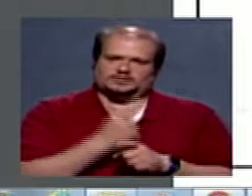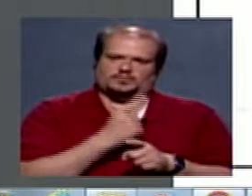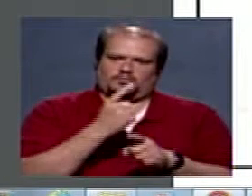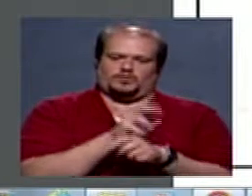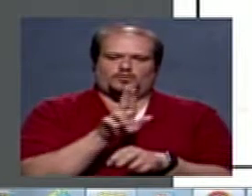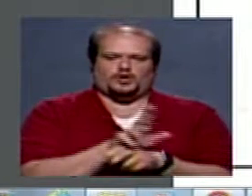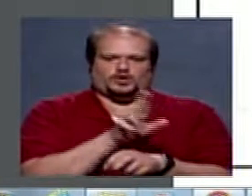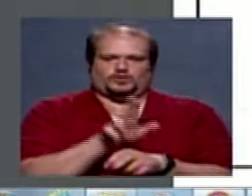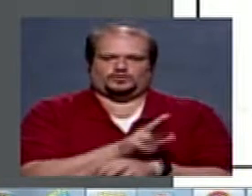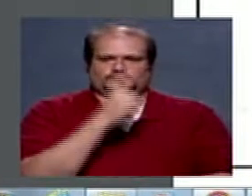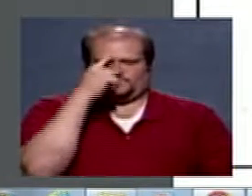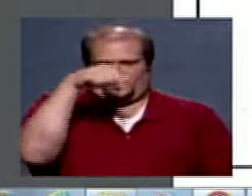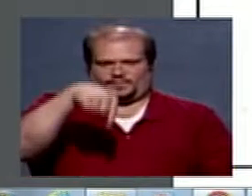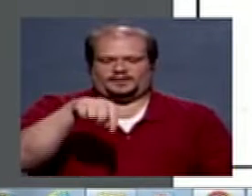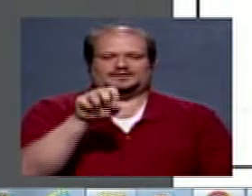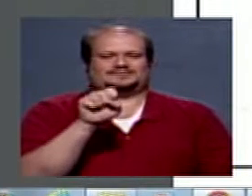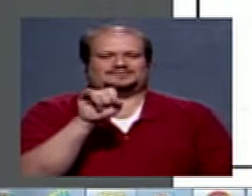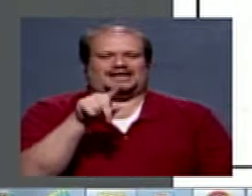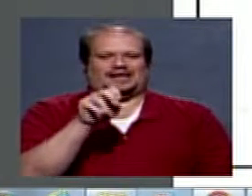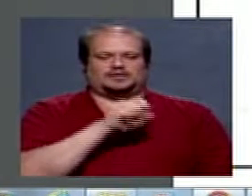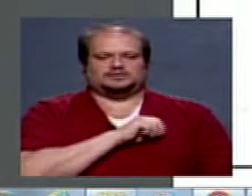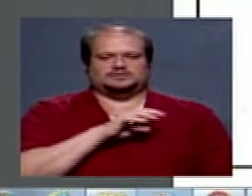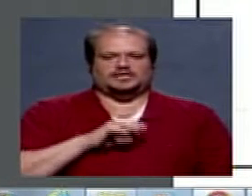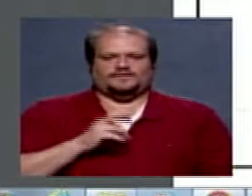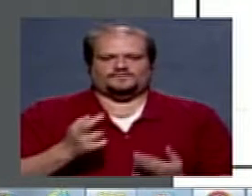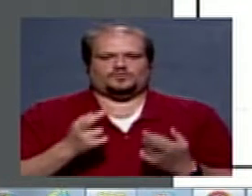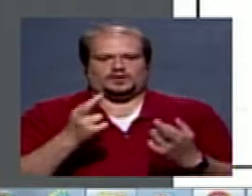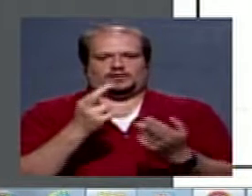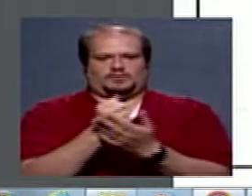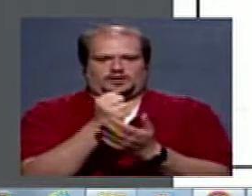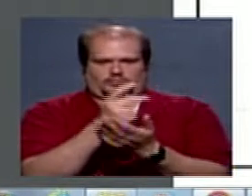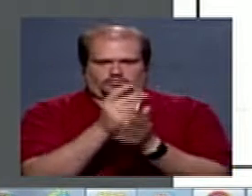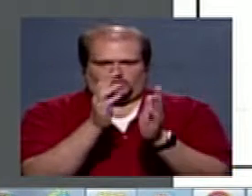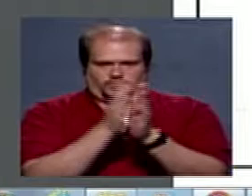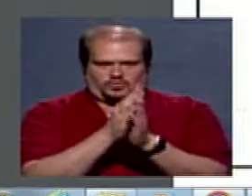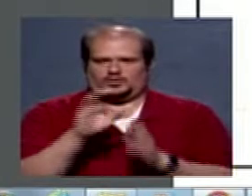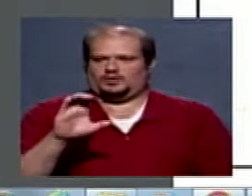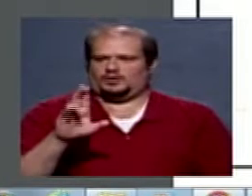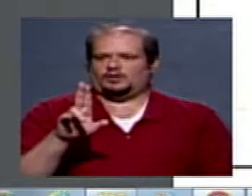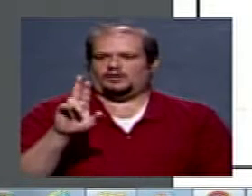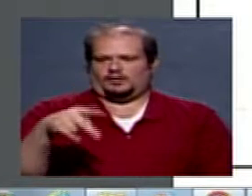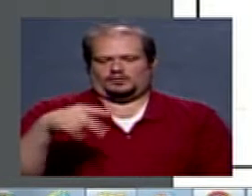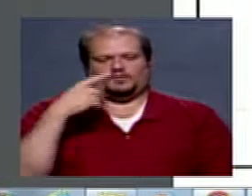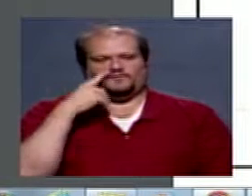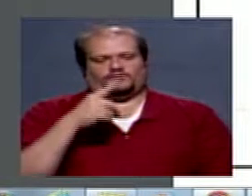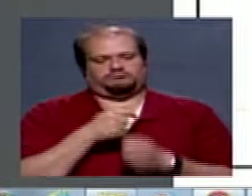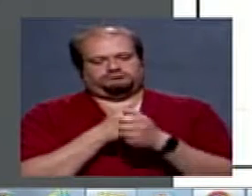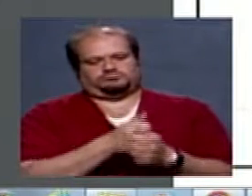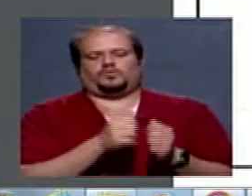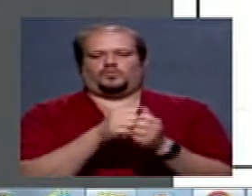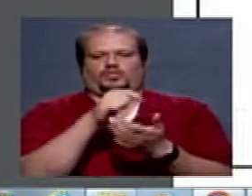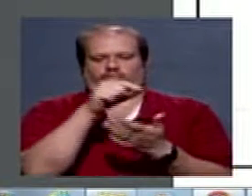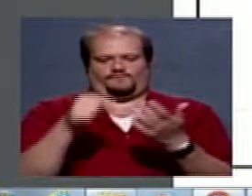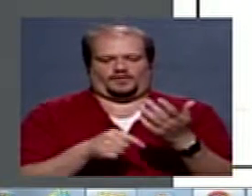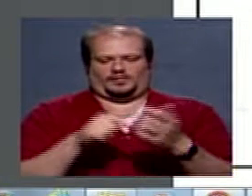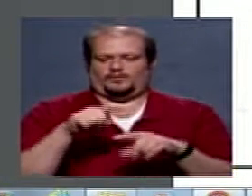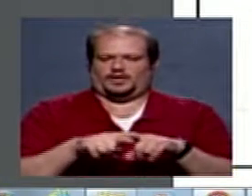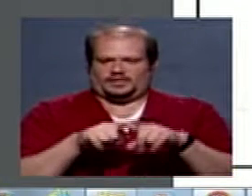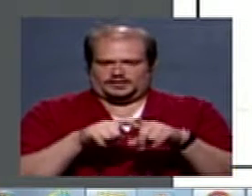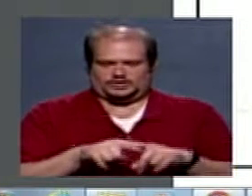use for the site. Staff recommends approval of the requested conditional use permit subject to compliance with the following